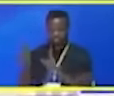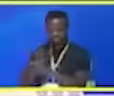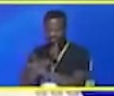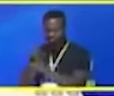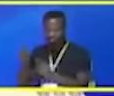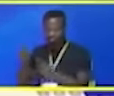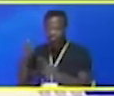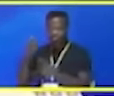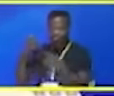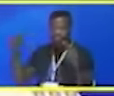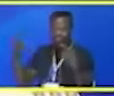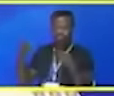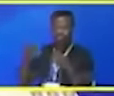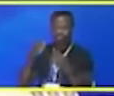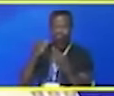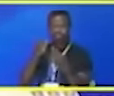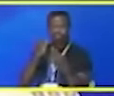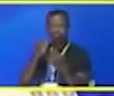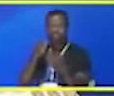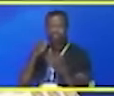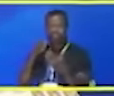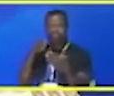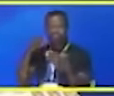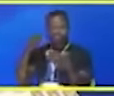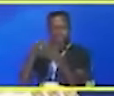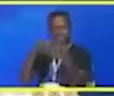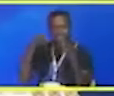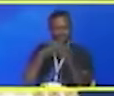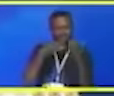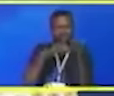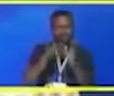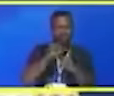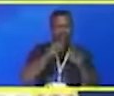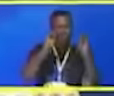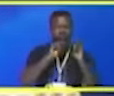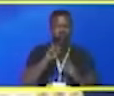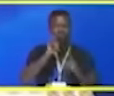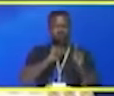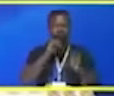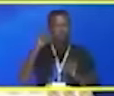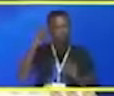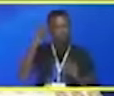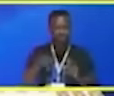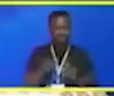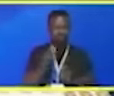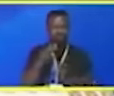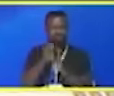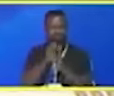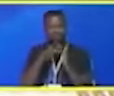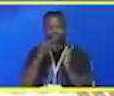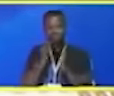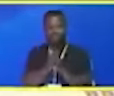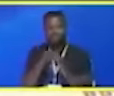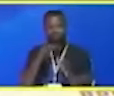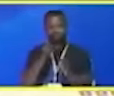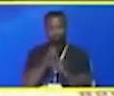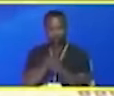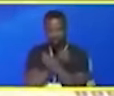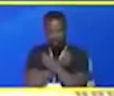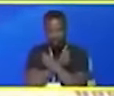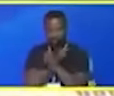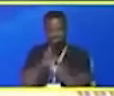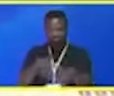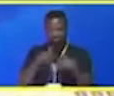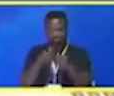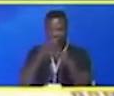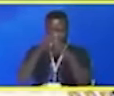testament. Even by us tongue-talking, anointed, miracle-working, it doesn't matter. The Bible tells us that it is love that gives